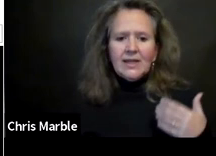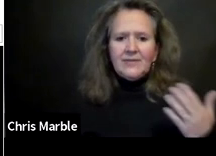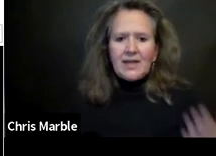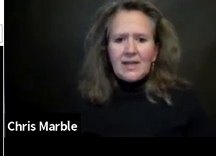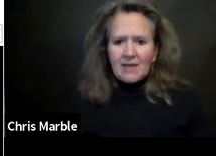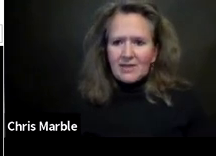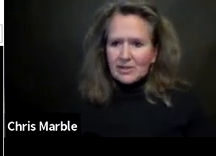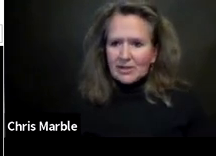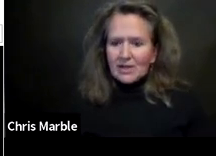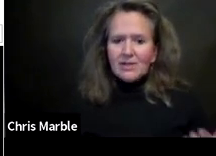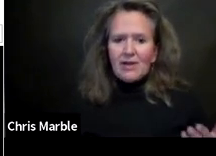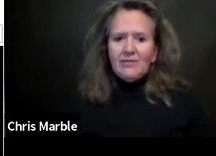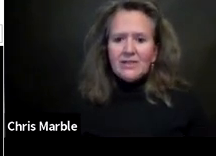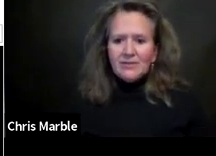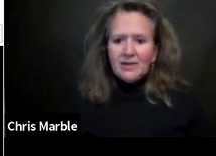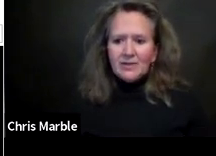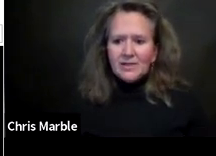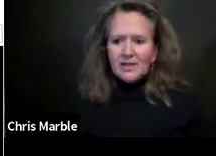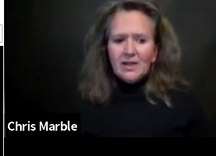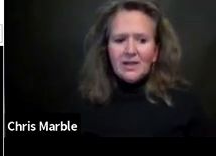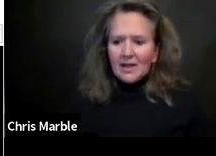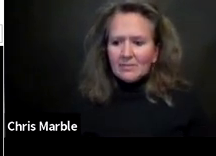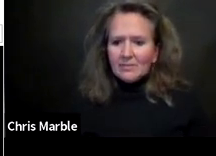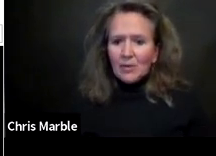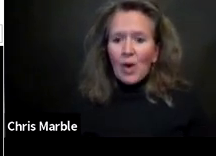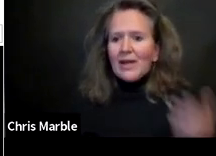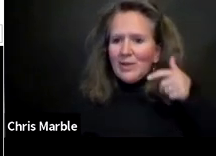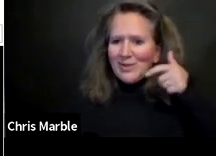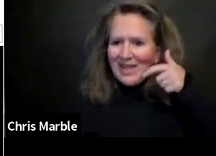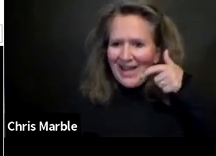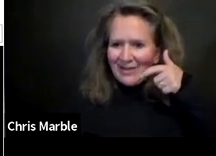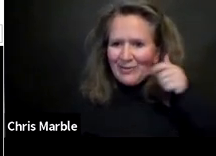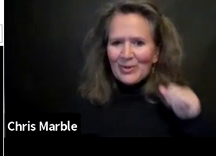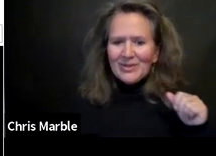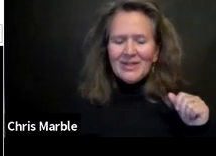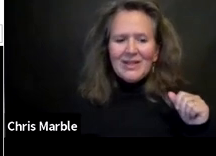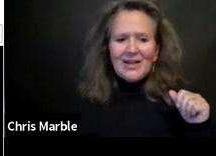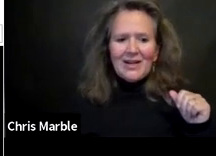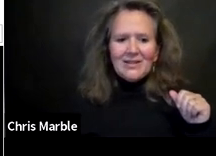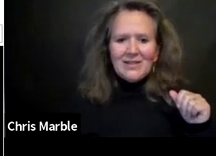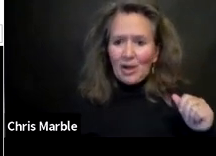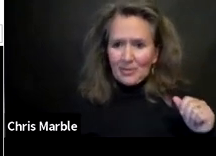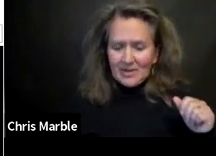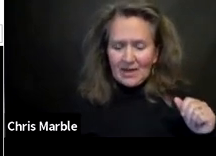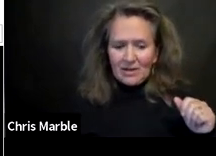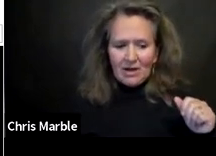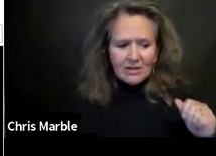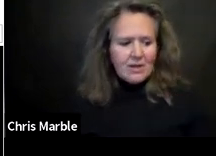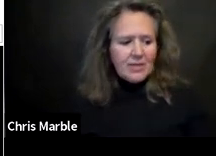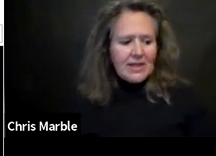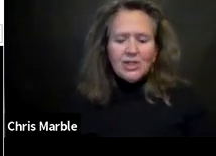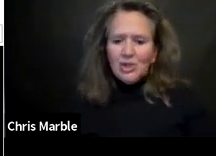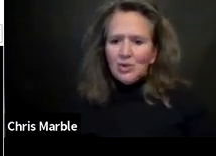is that if they have a hearing loss and they're having difficulty. One, I would use that headphone to help that